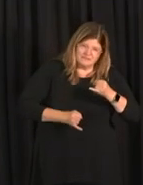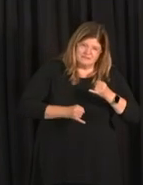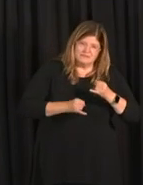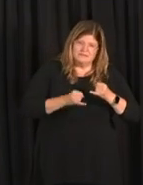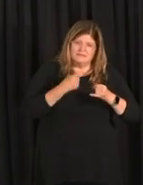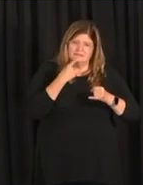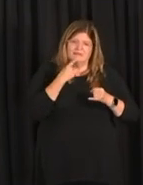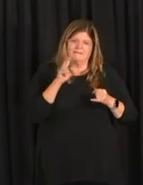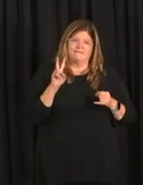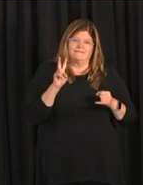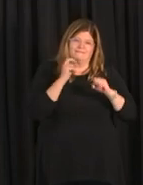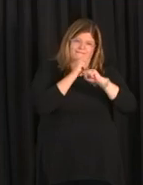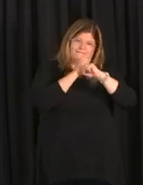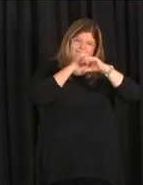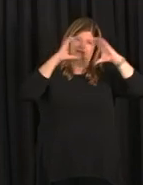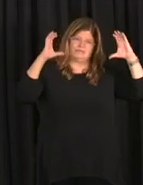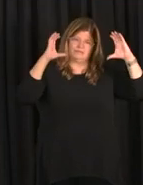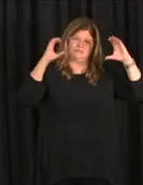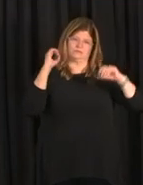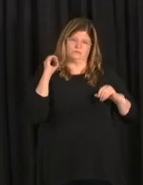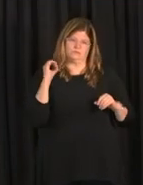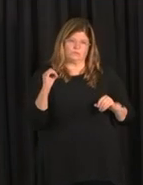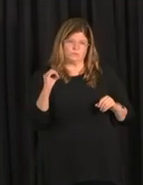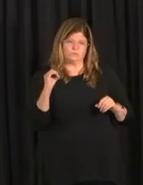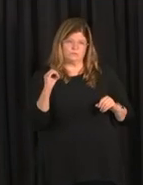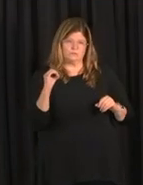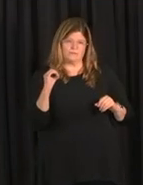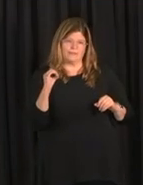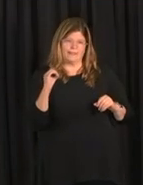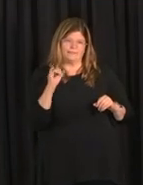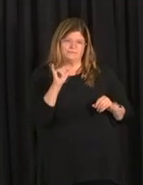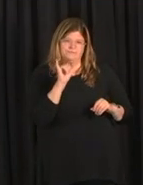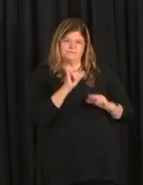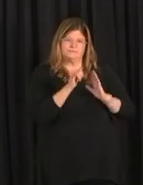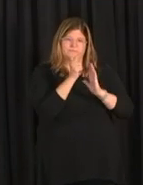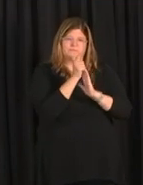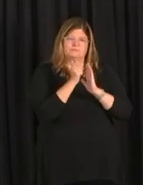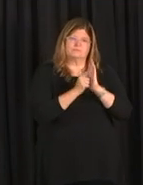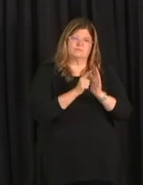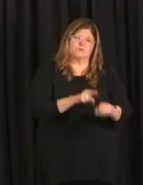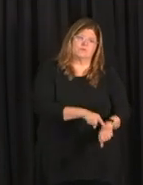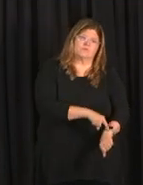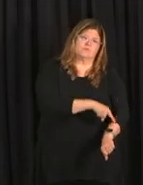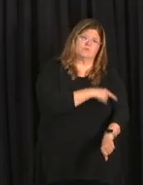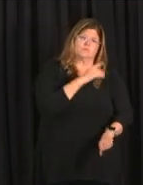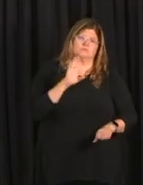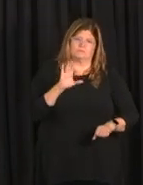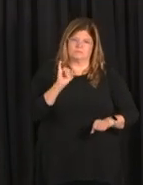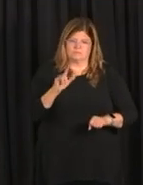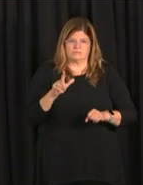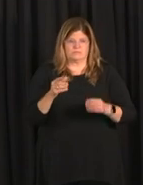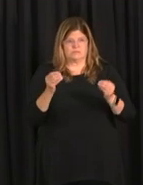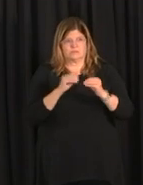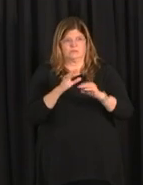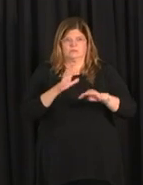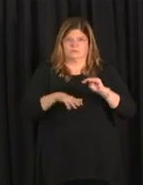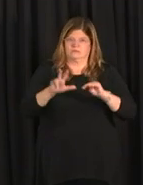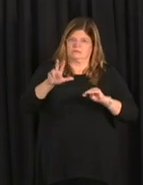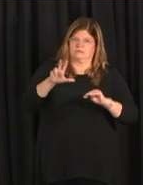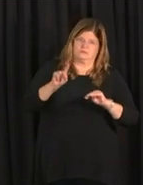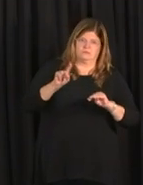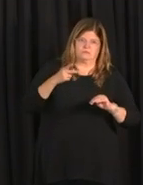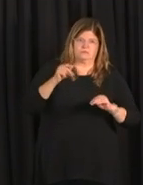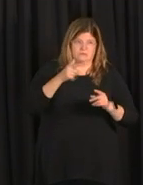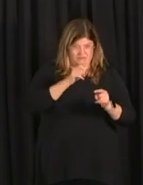Zero Enhancement Omnibus Amendment Act. It's a very long bill. I think it's more than 31 pages. Have